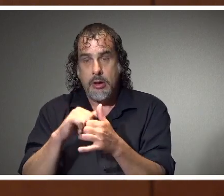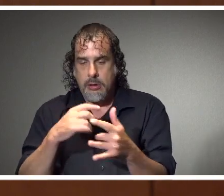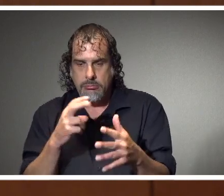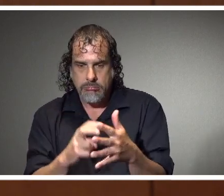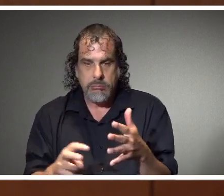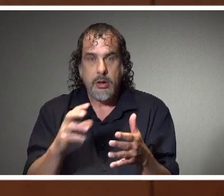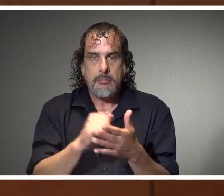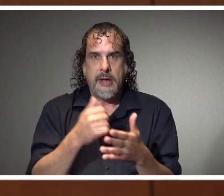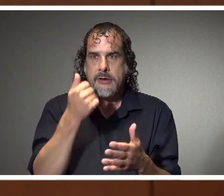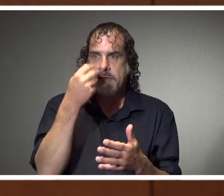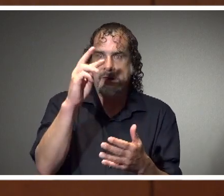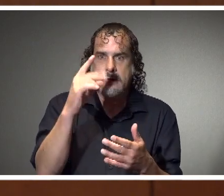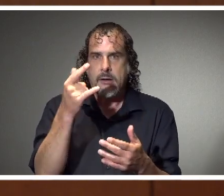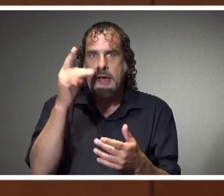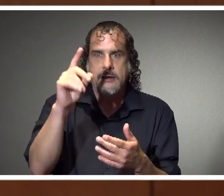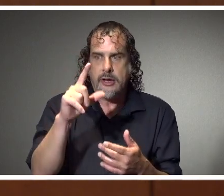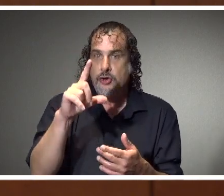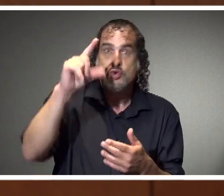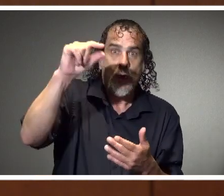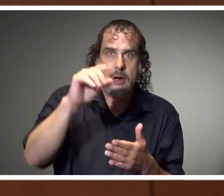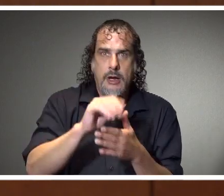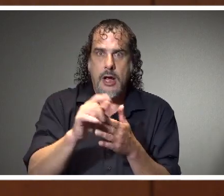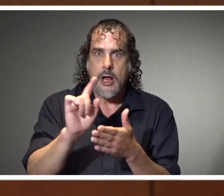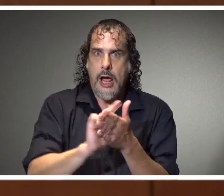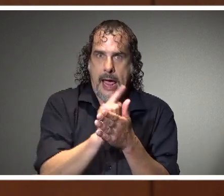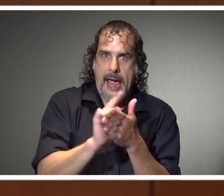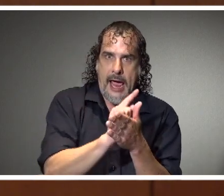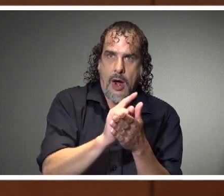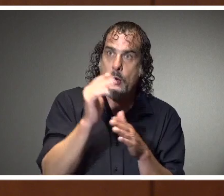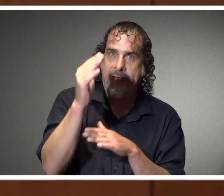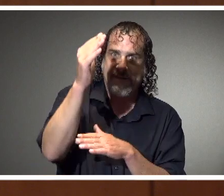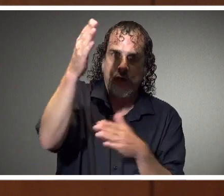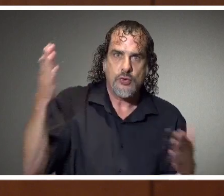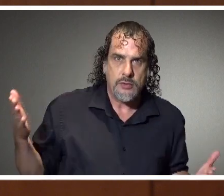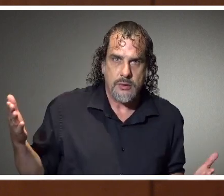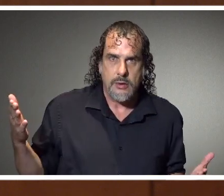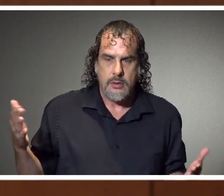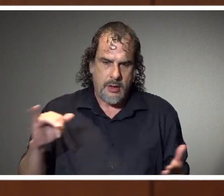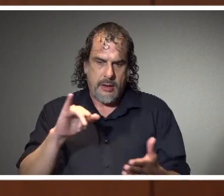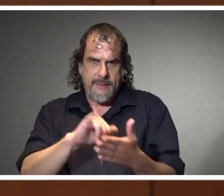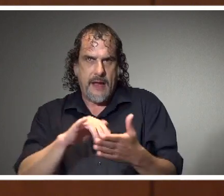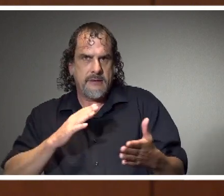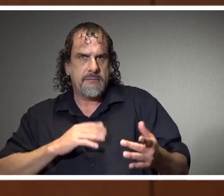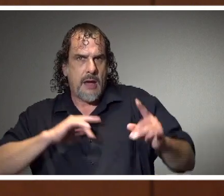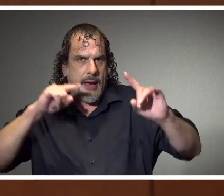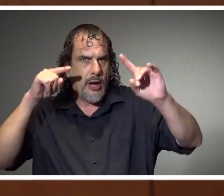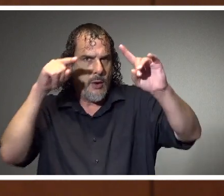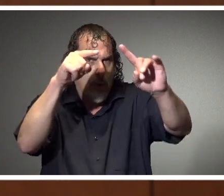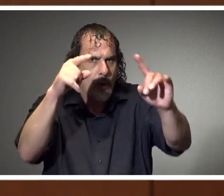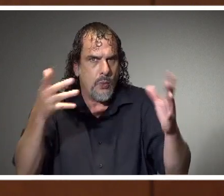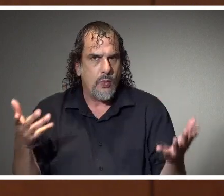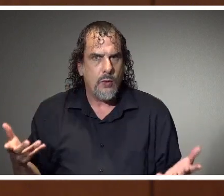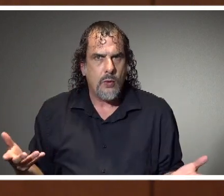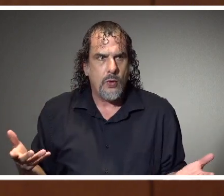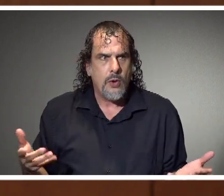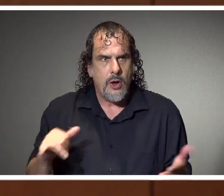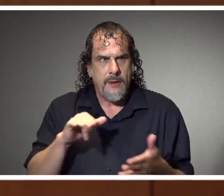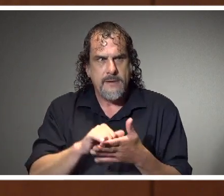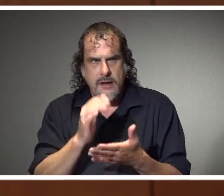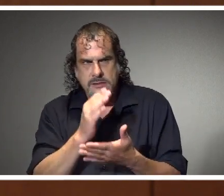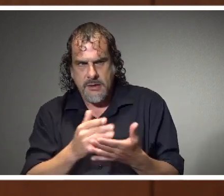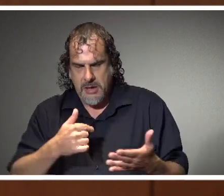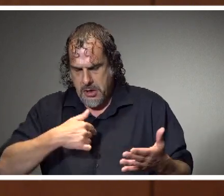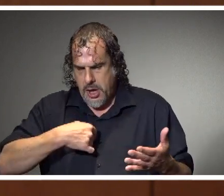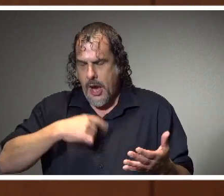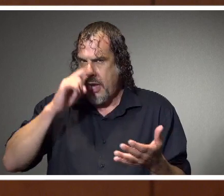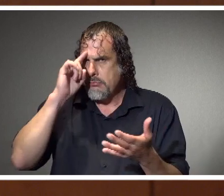can make $16 or $18 or $20 an hour in the future. And that is my goal. That is something that I believe,